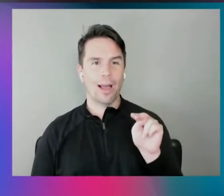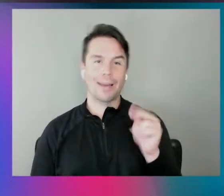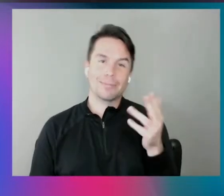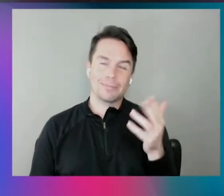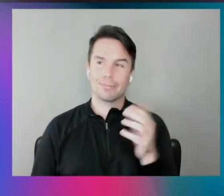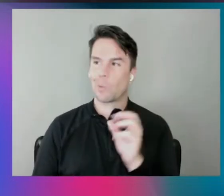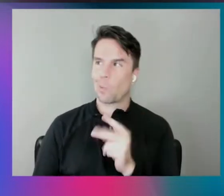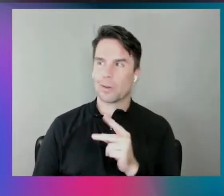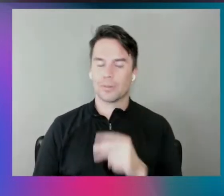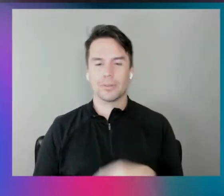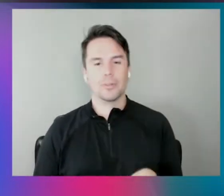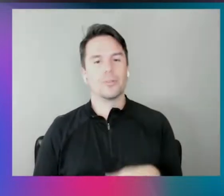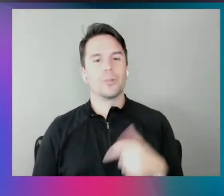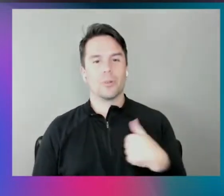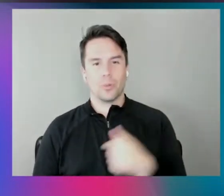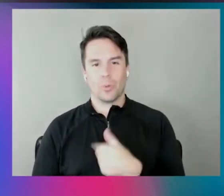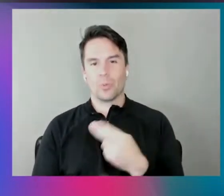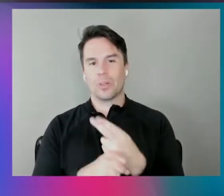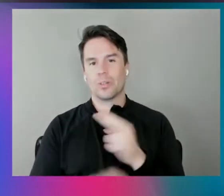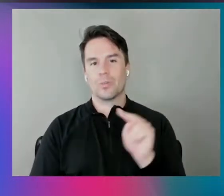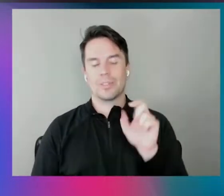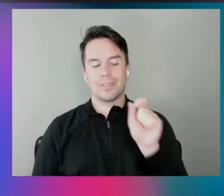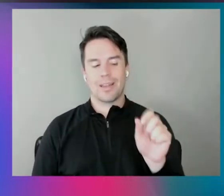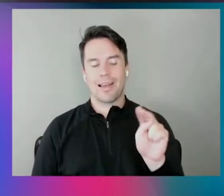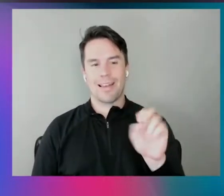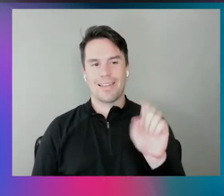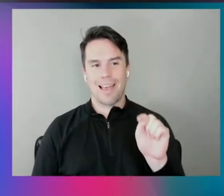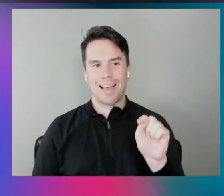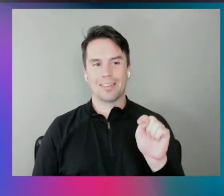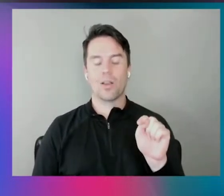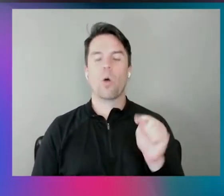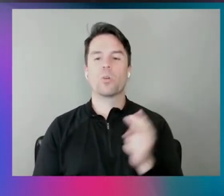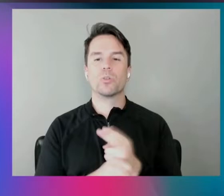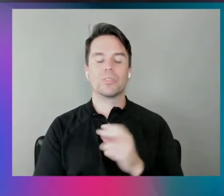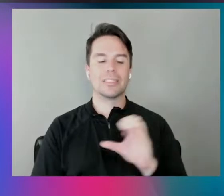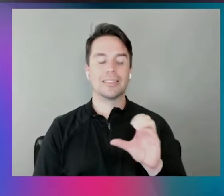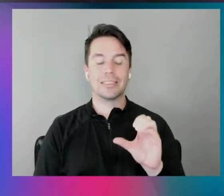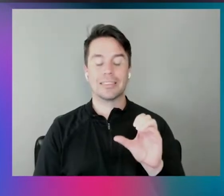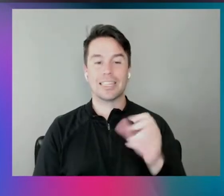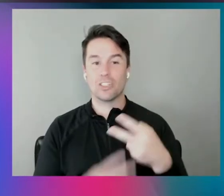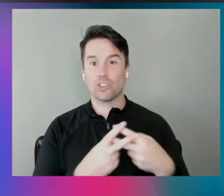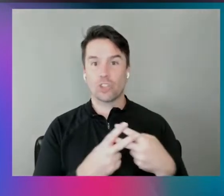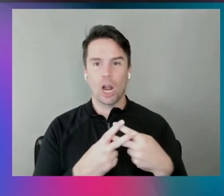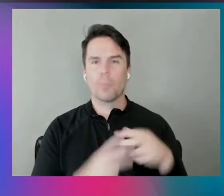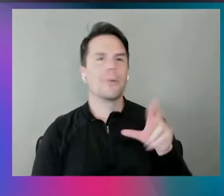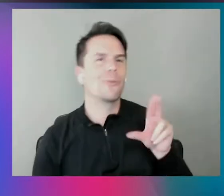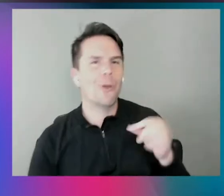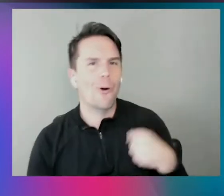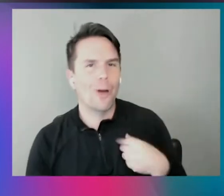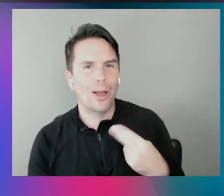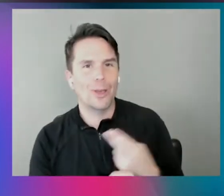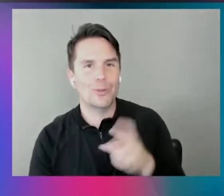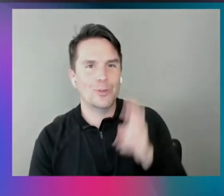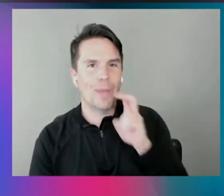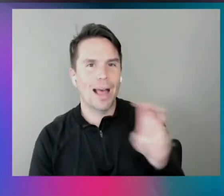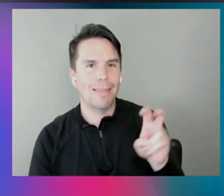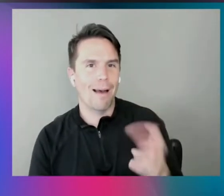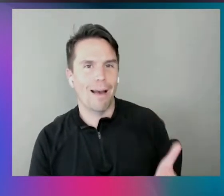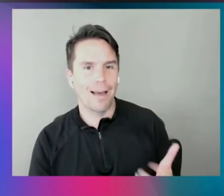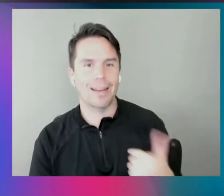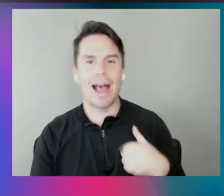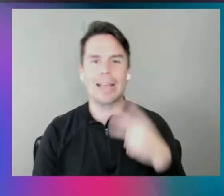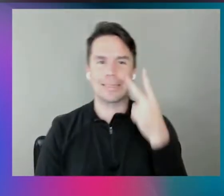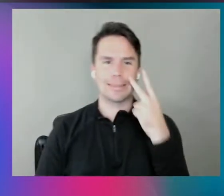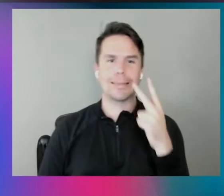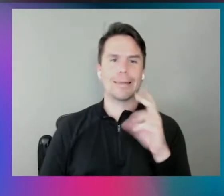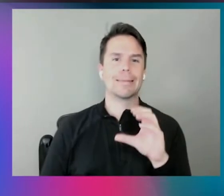I forgot to tell you, Steve. Actually, we're not. I wrote all of this in Python. I can see the CS proj from here. I'm good. Just kidding. I'm just kidding. But just